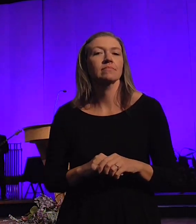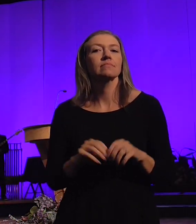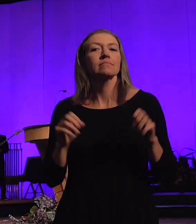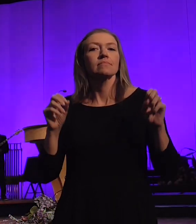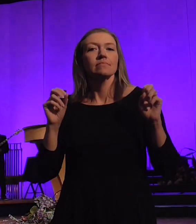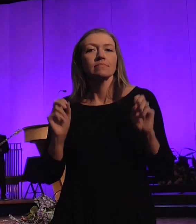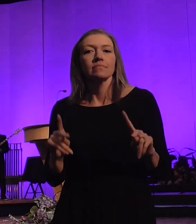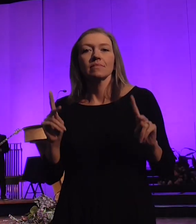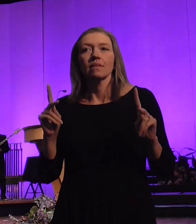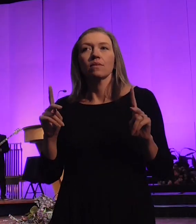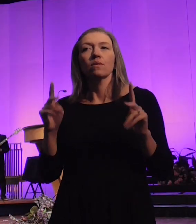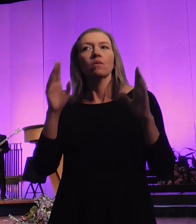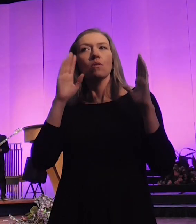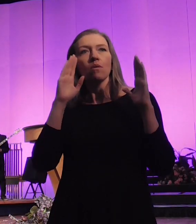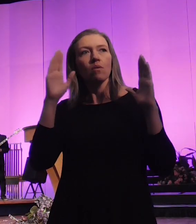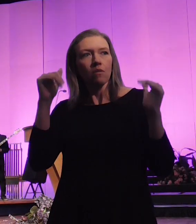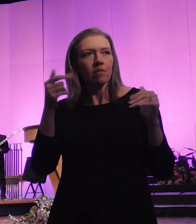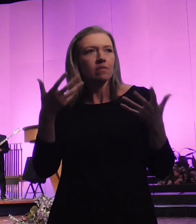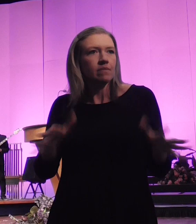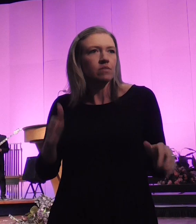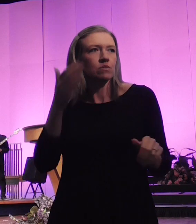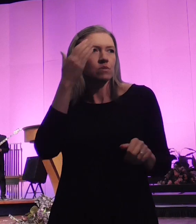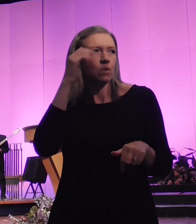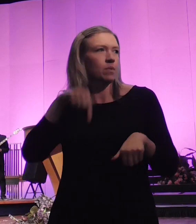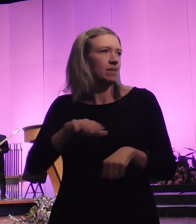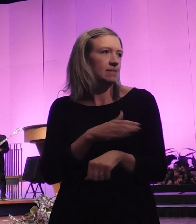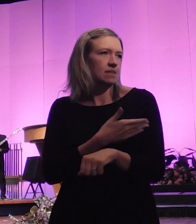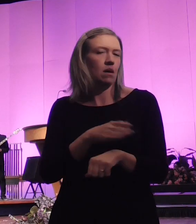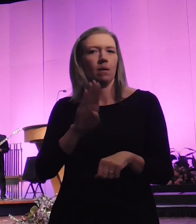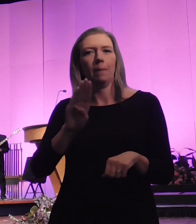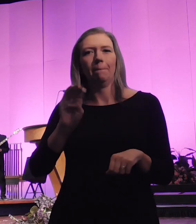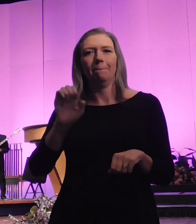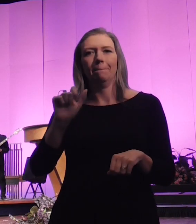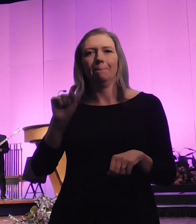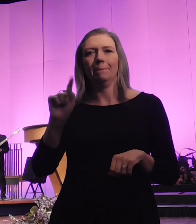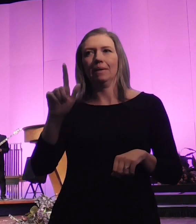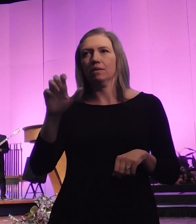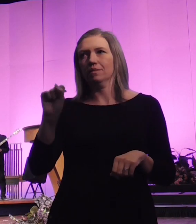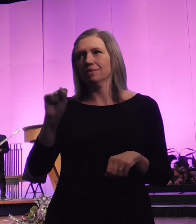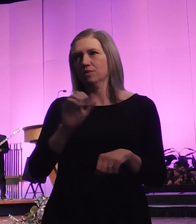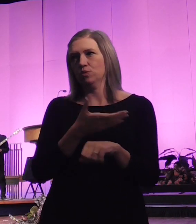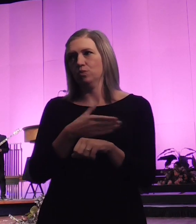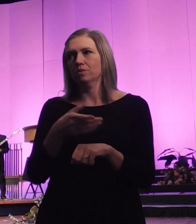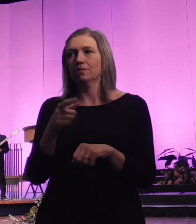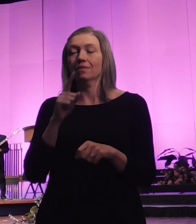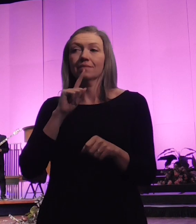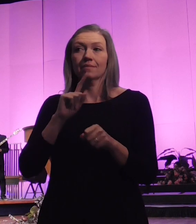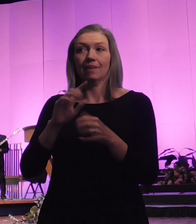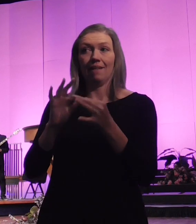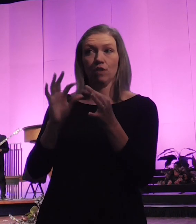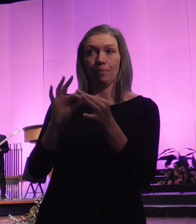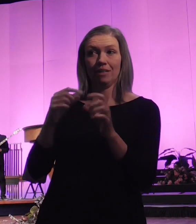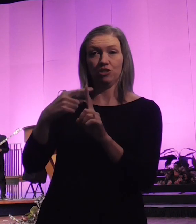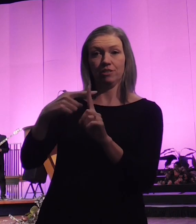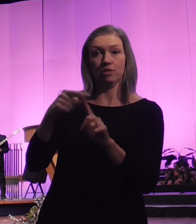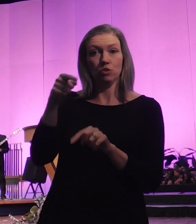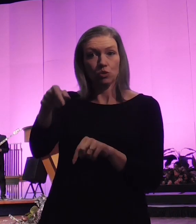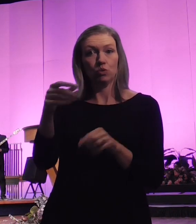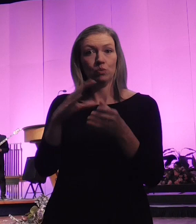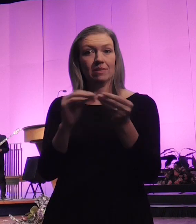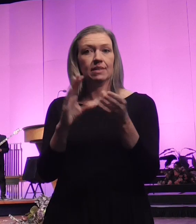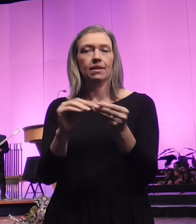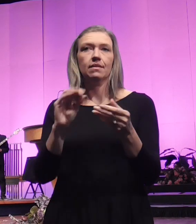All right, we're going to do a hopefully familiar Beatles tune. It's the affirmation that you have to sing is, all you need